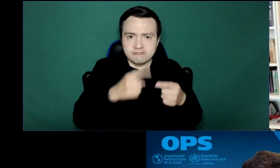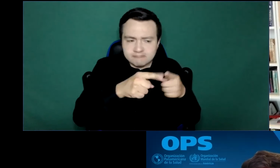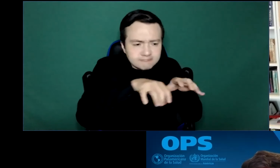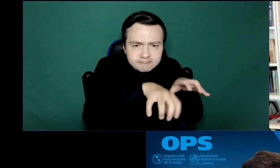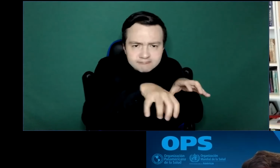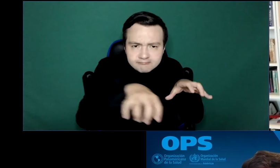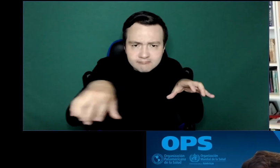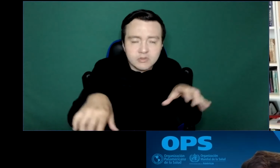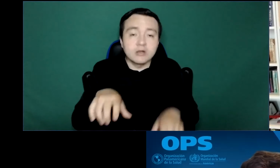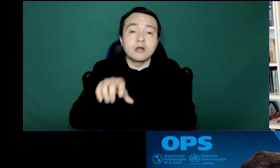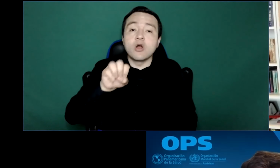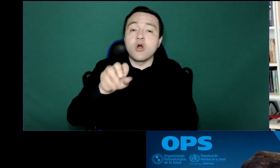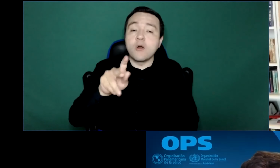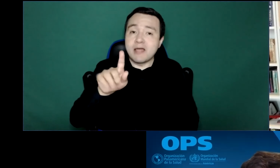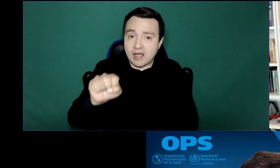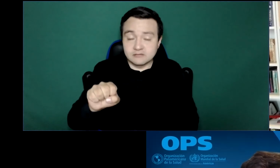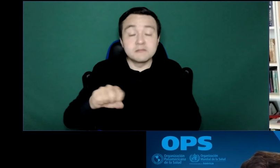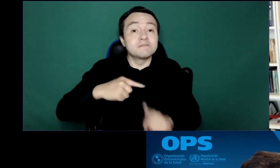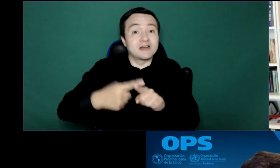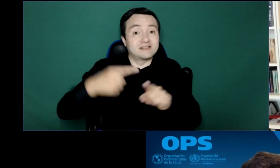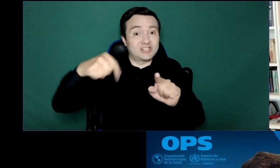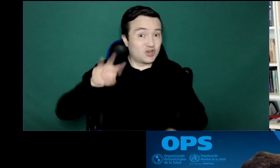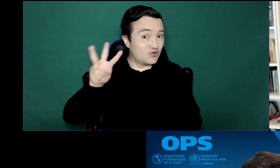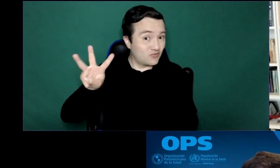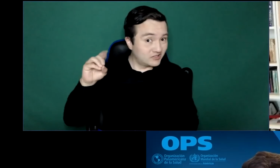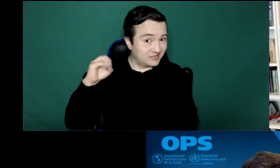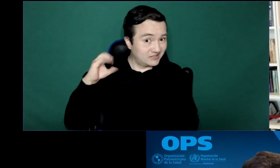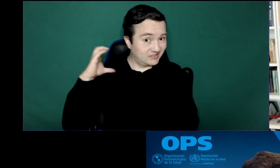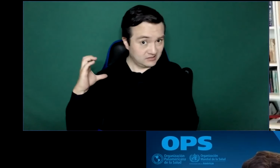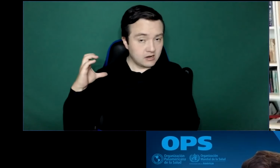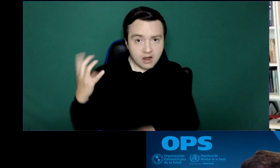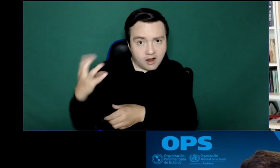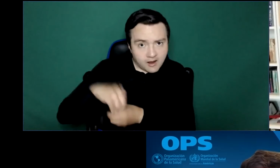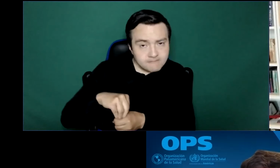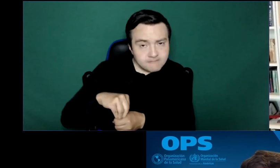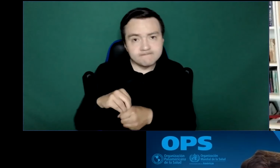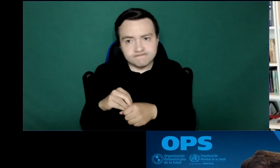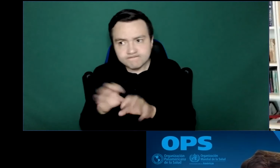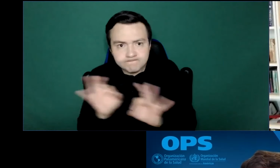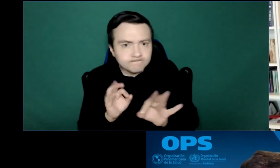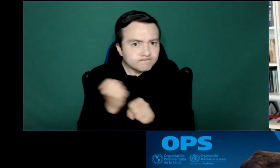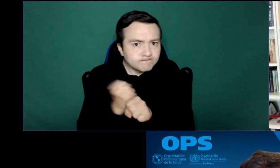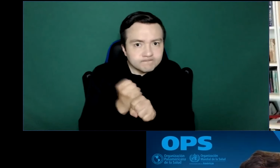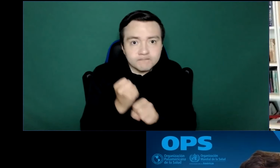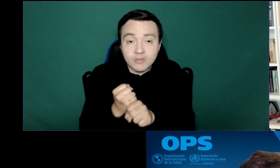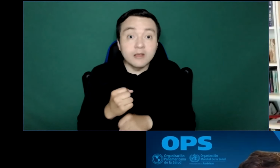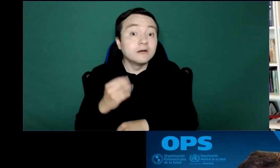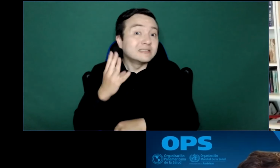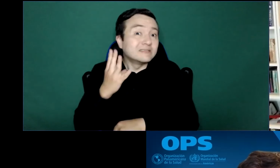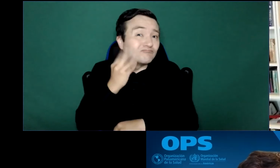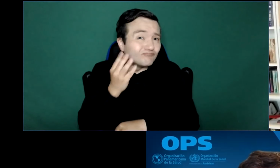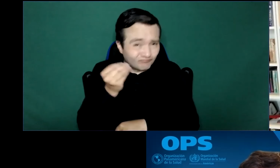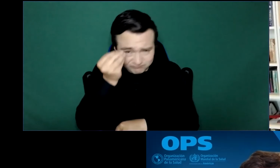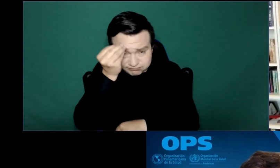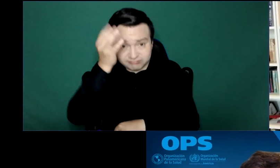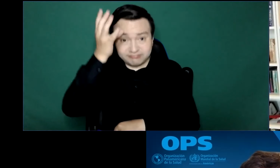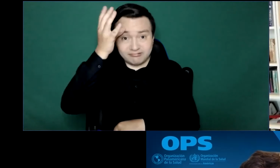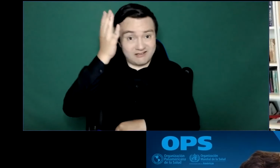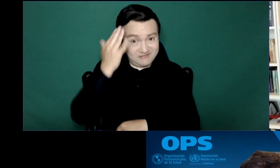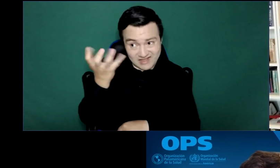offices, and our colleagues locally, who will be sharing their experiences to strengthen this movement, which is